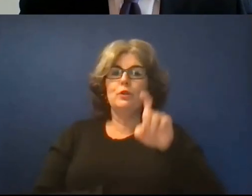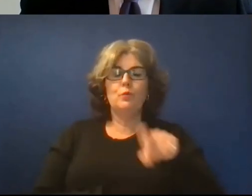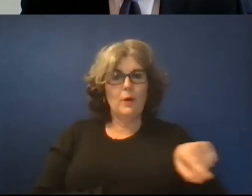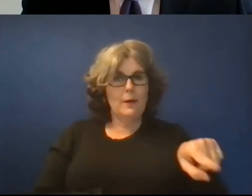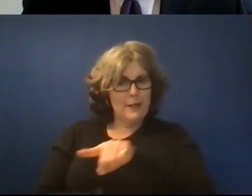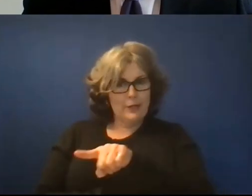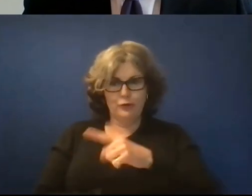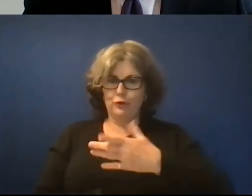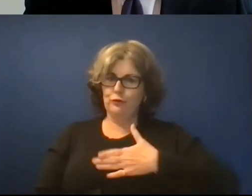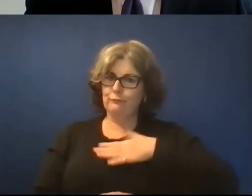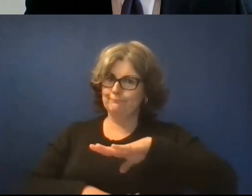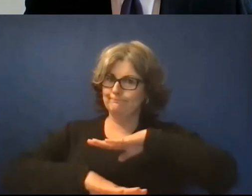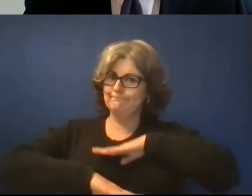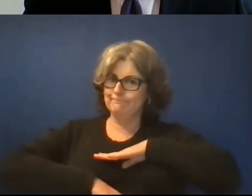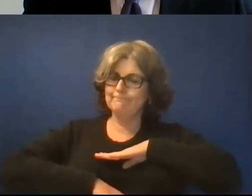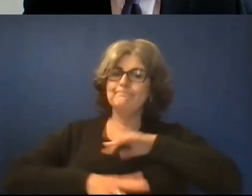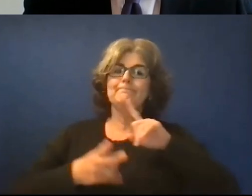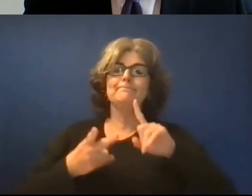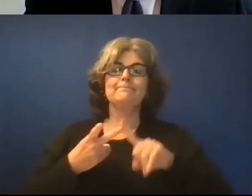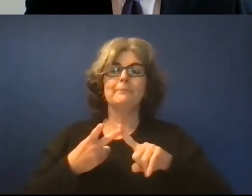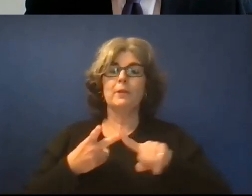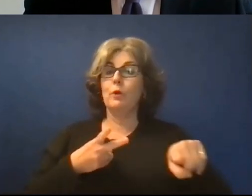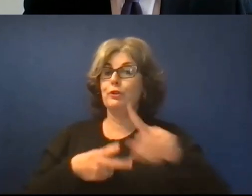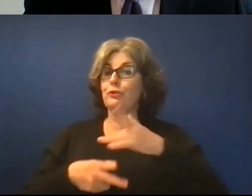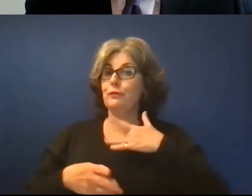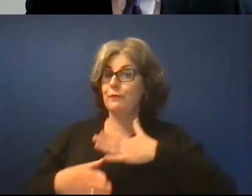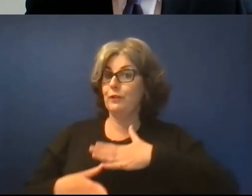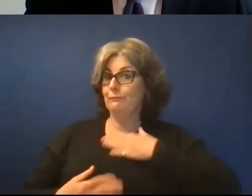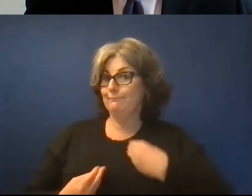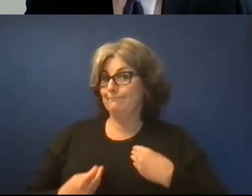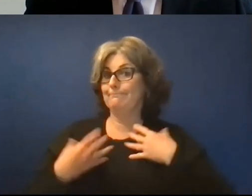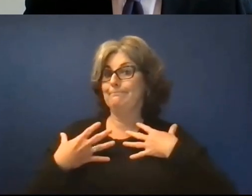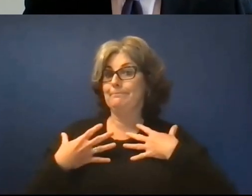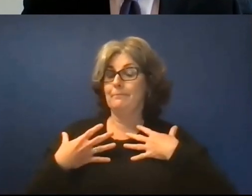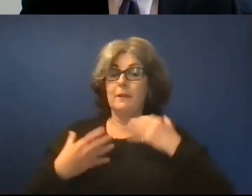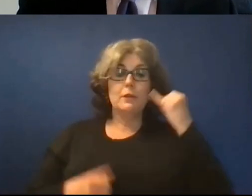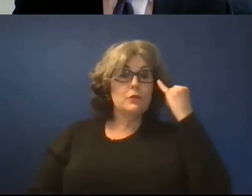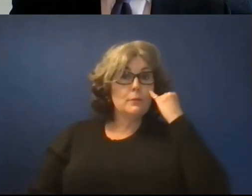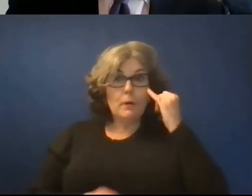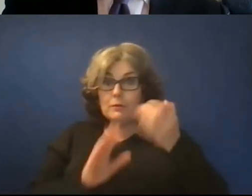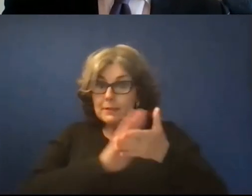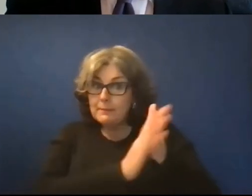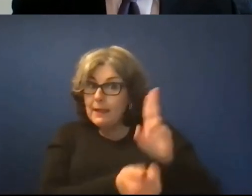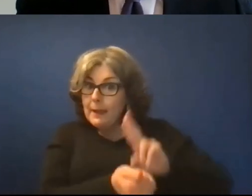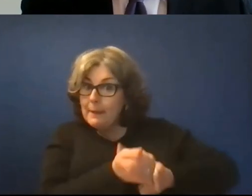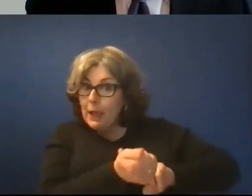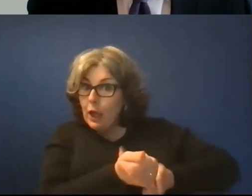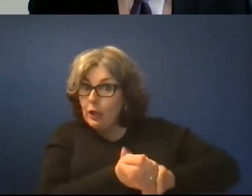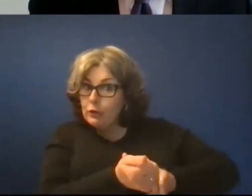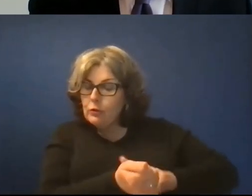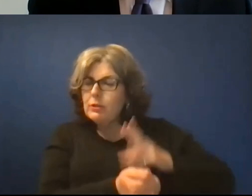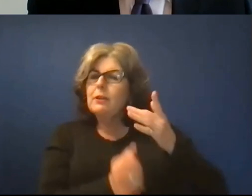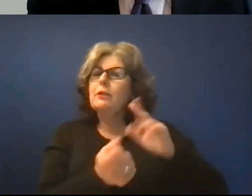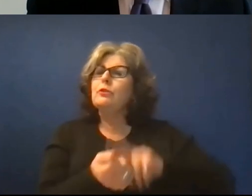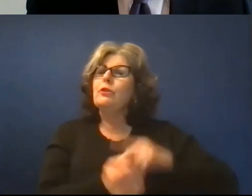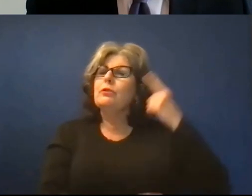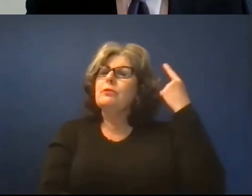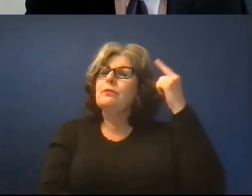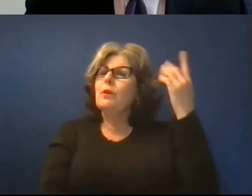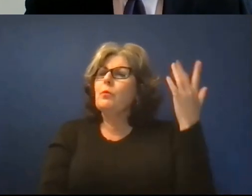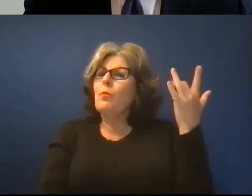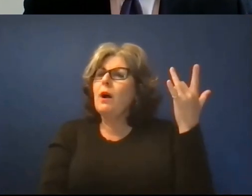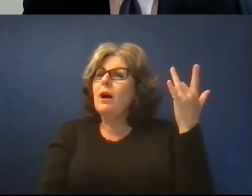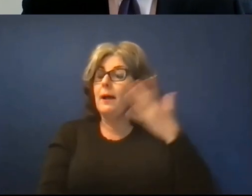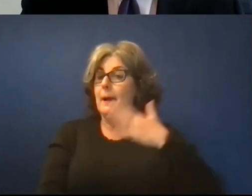you happy and what brings you satisfaction. And if it is being a nurse, why do you want to be a nurse?